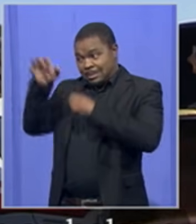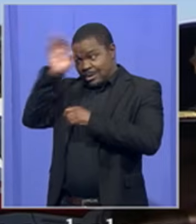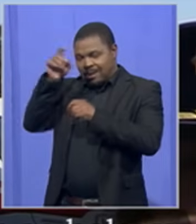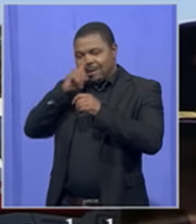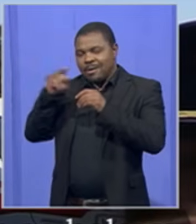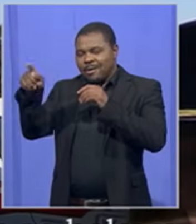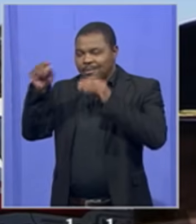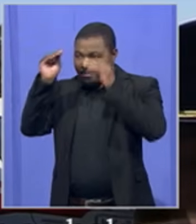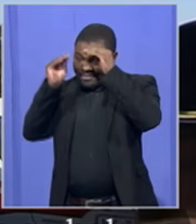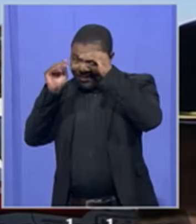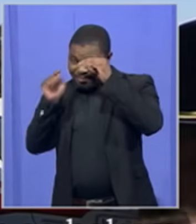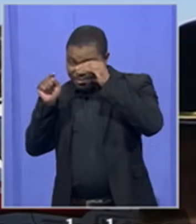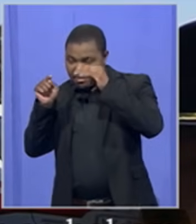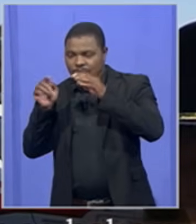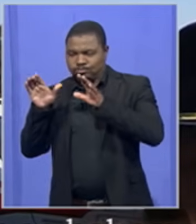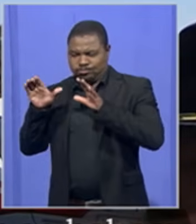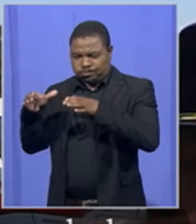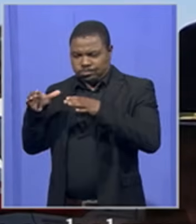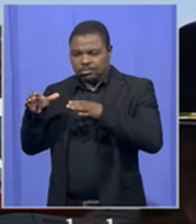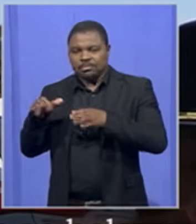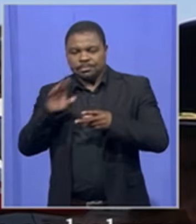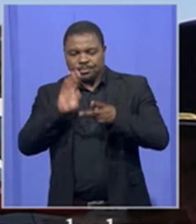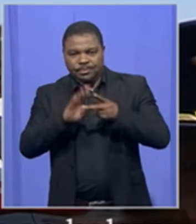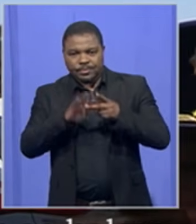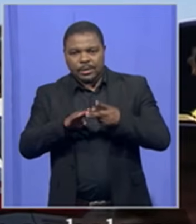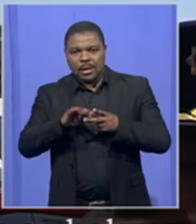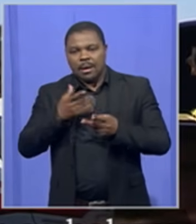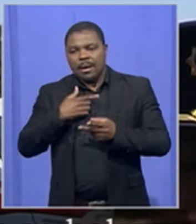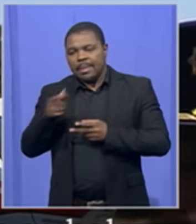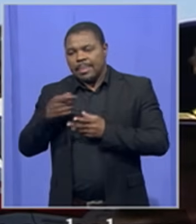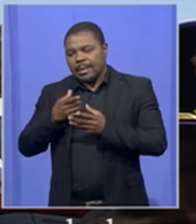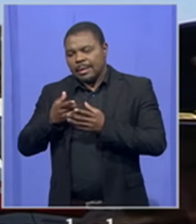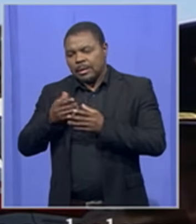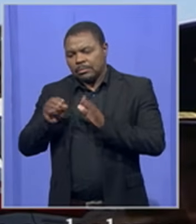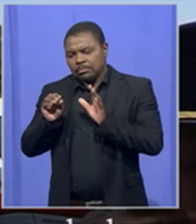We also then tasked our anti-gang unit